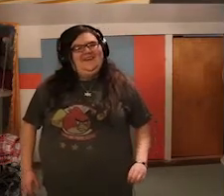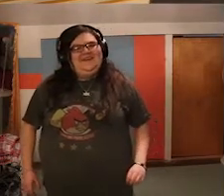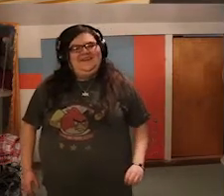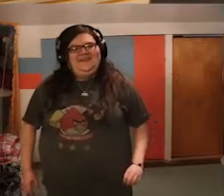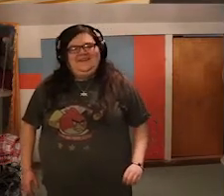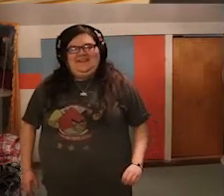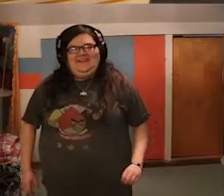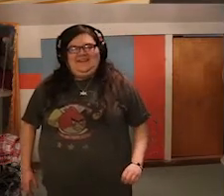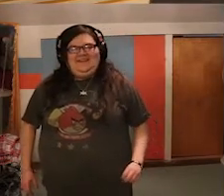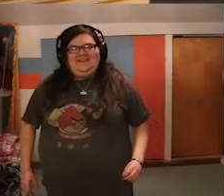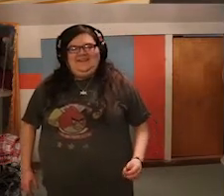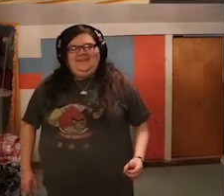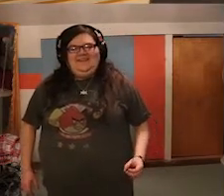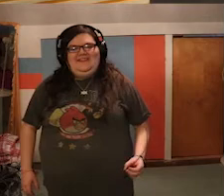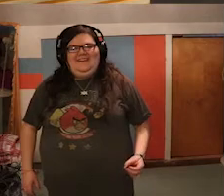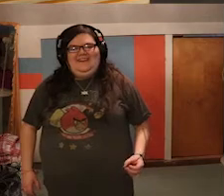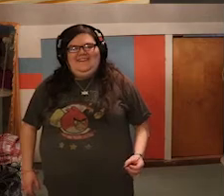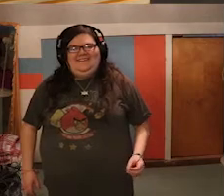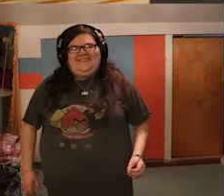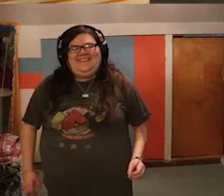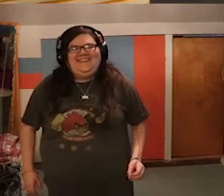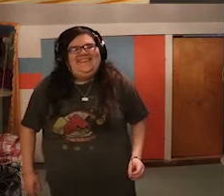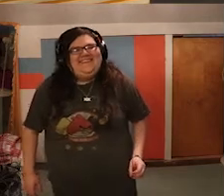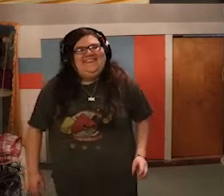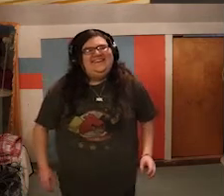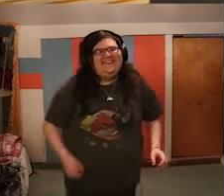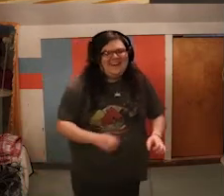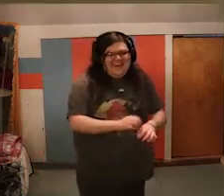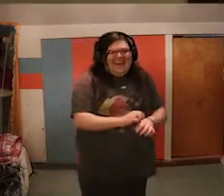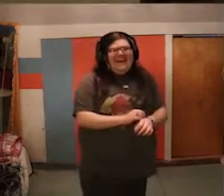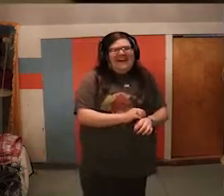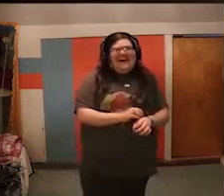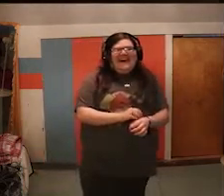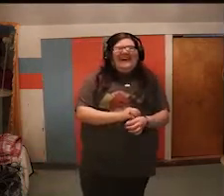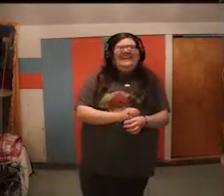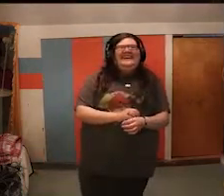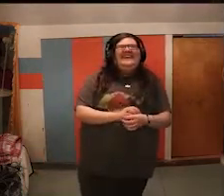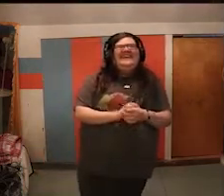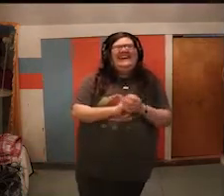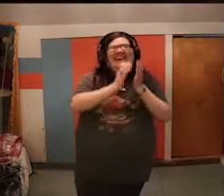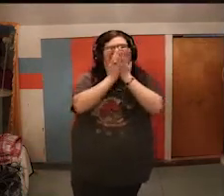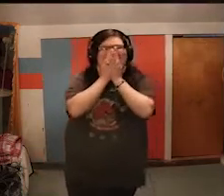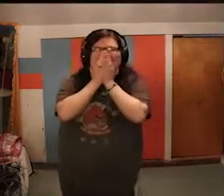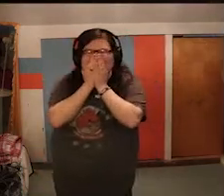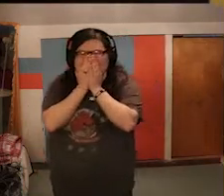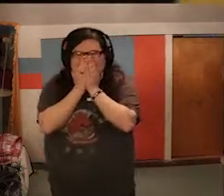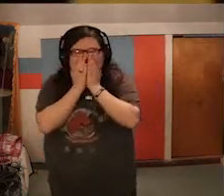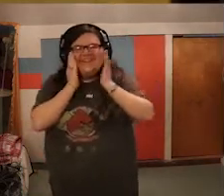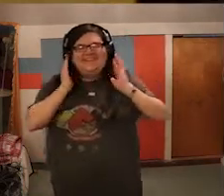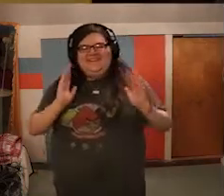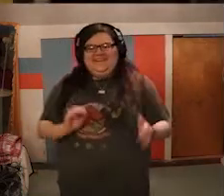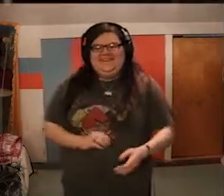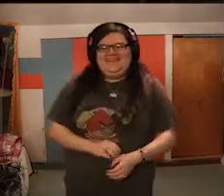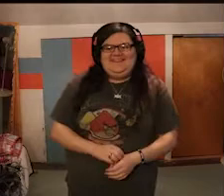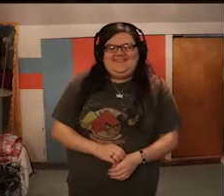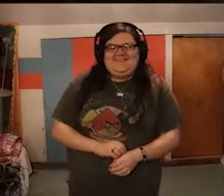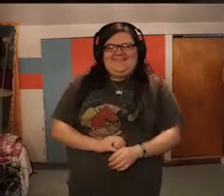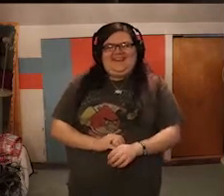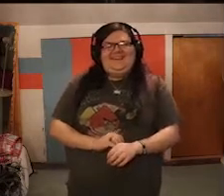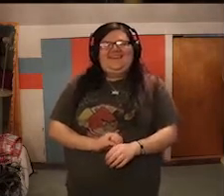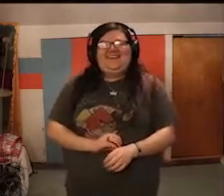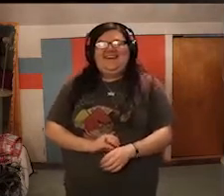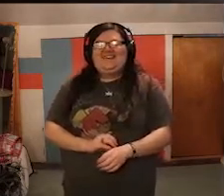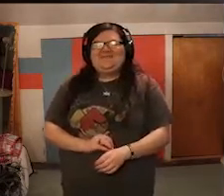Yes, Josh was saying that. Okay. Oh. Yes, ma'am? That was ma'am, by the way, not